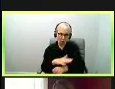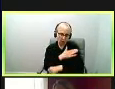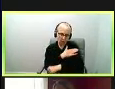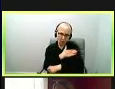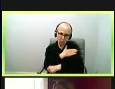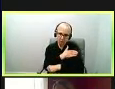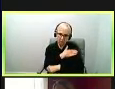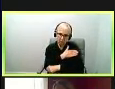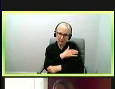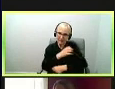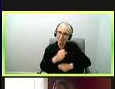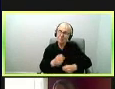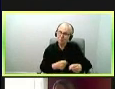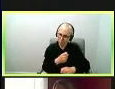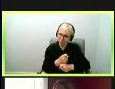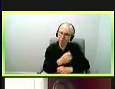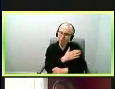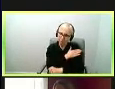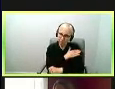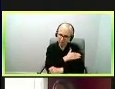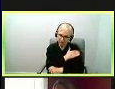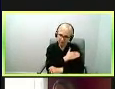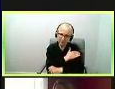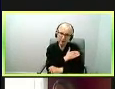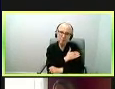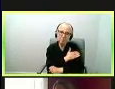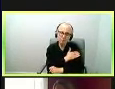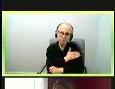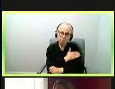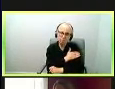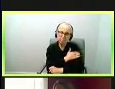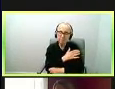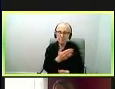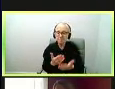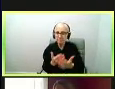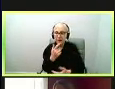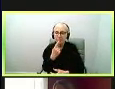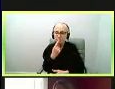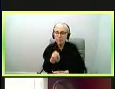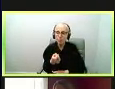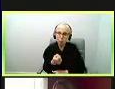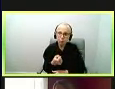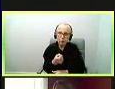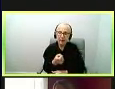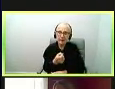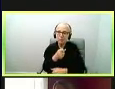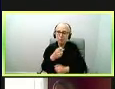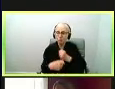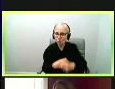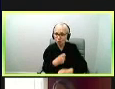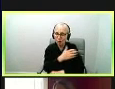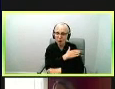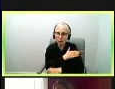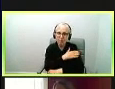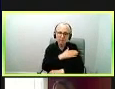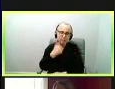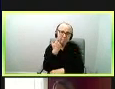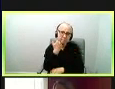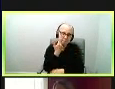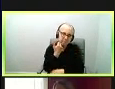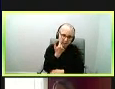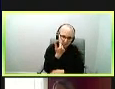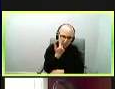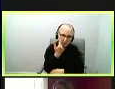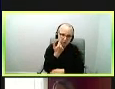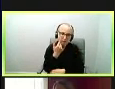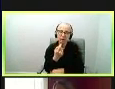the shot site. Kids might have redness and soreness of the arm, fever that might occur on